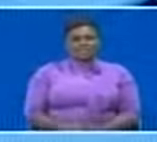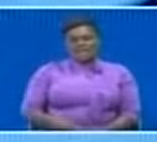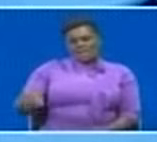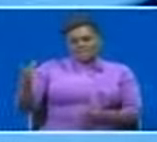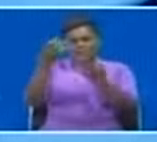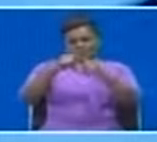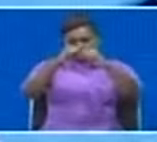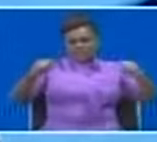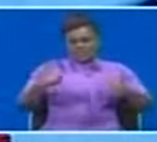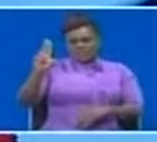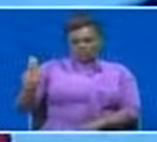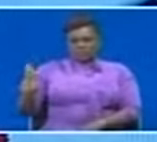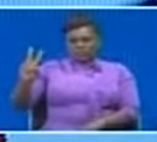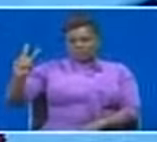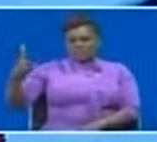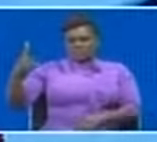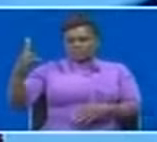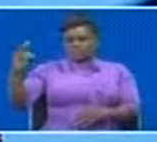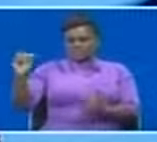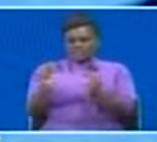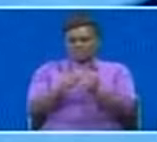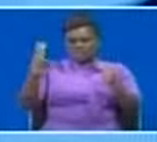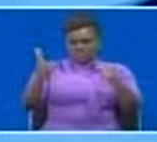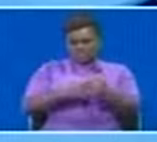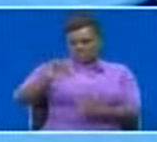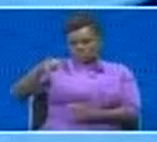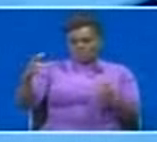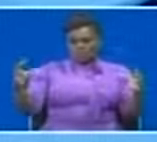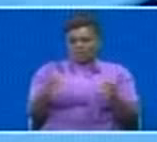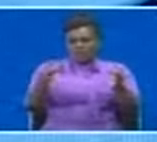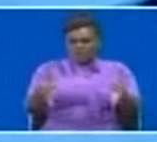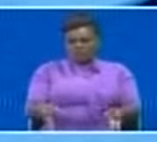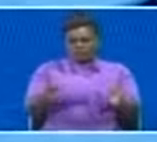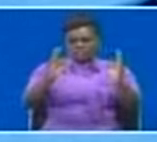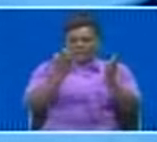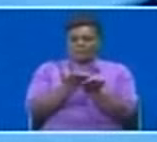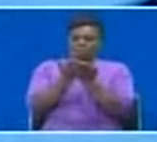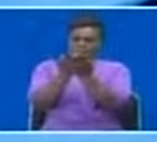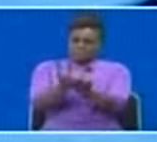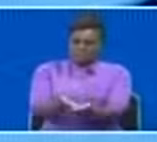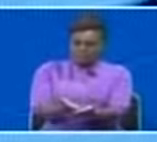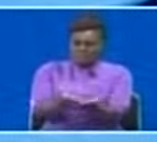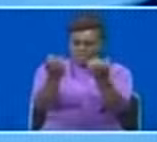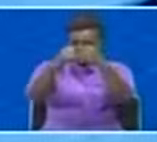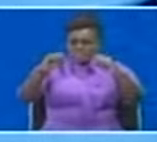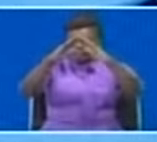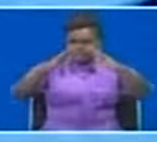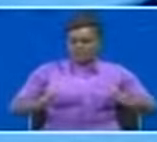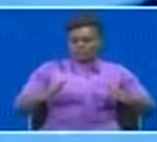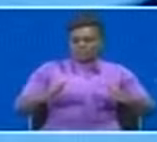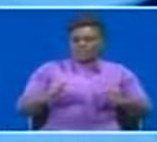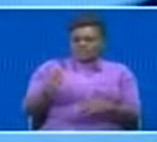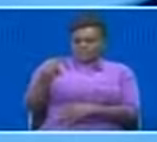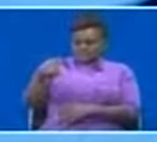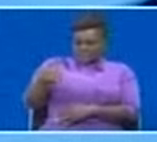President Uhuru Kenyatta's 2017 re-election vehicle, Jubilee Party, has formally been presented to him at State House, Nairobi. The president, who